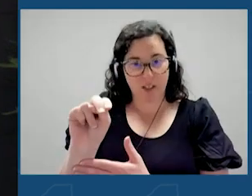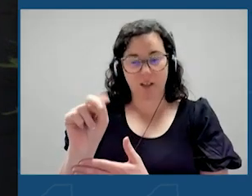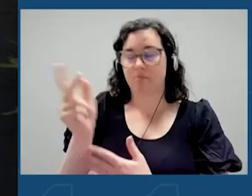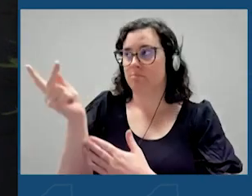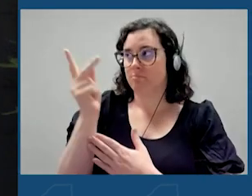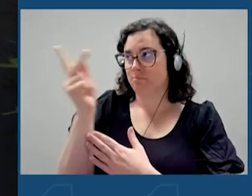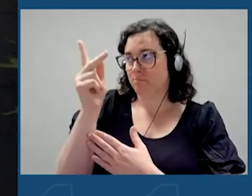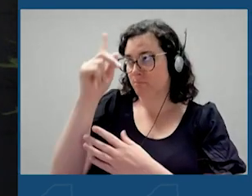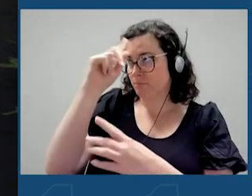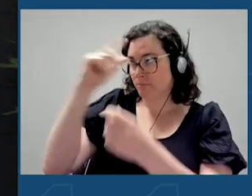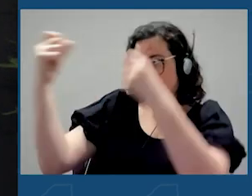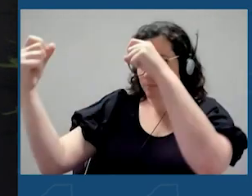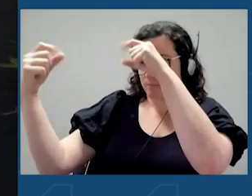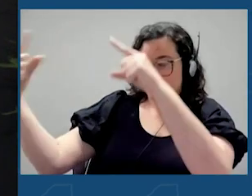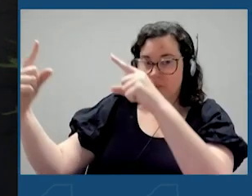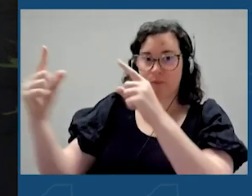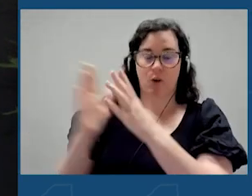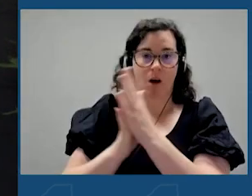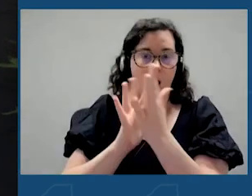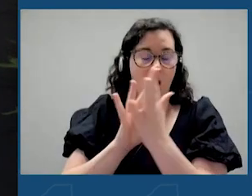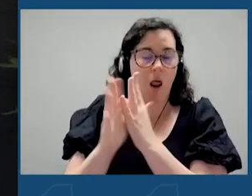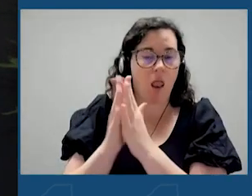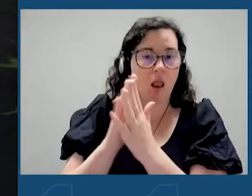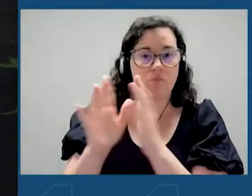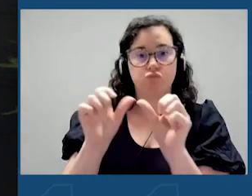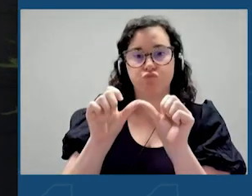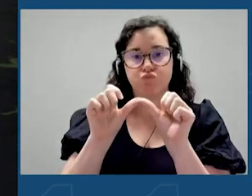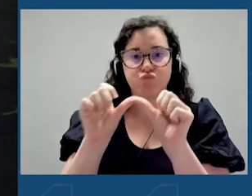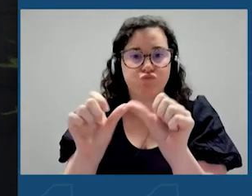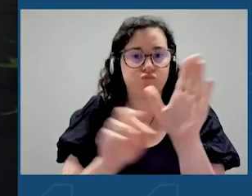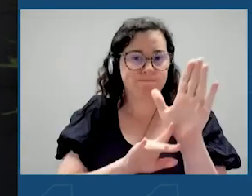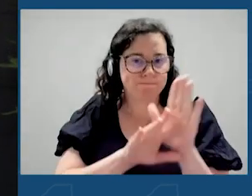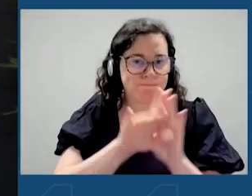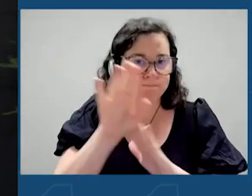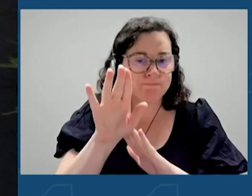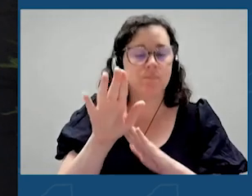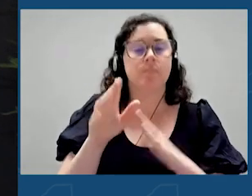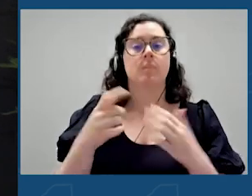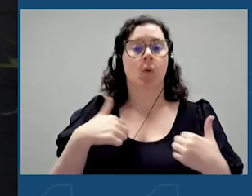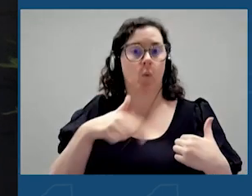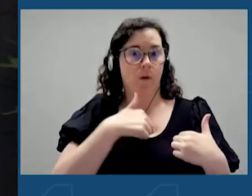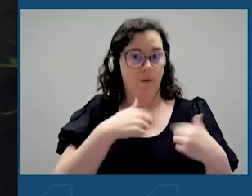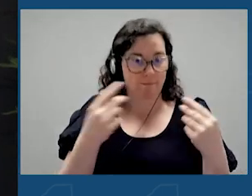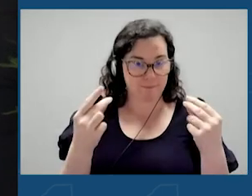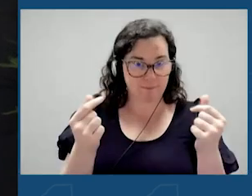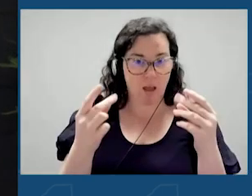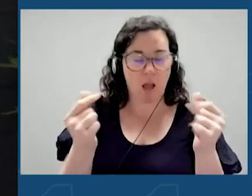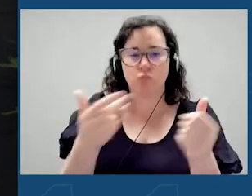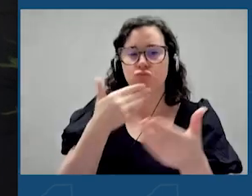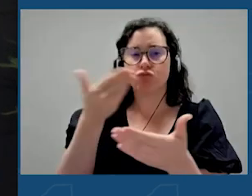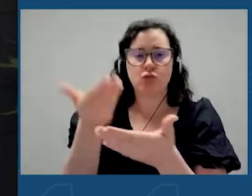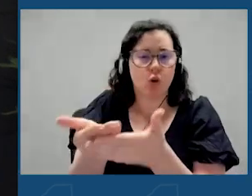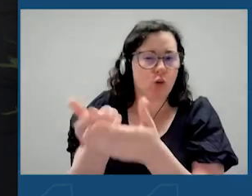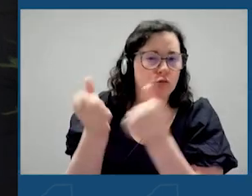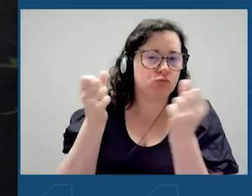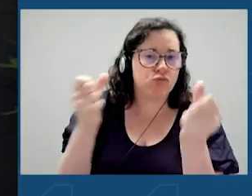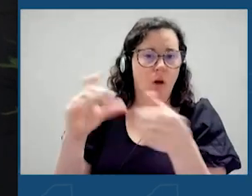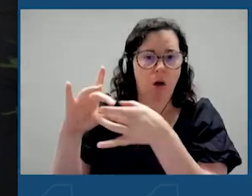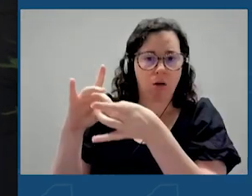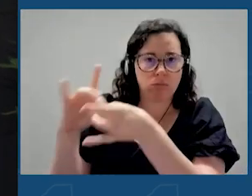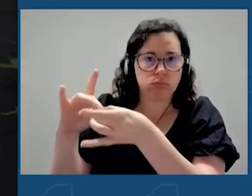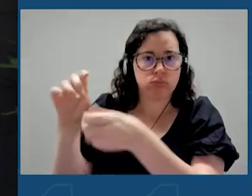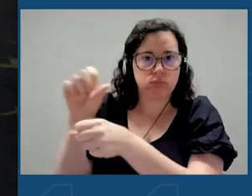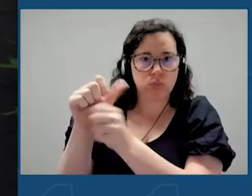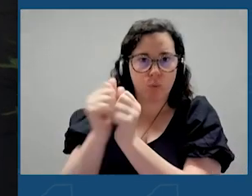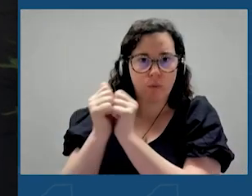and prosperous Ulster County, and we have quickly built an amazing working relationship, putting the people of Ulster